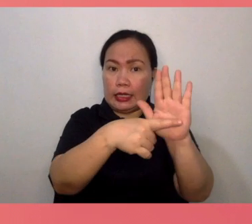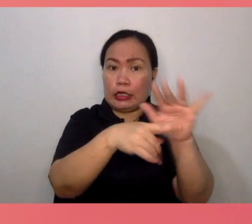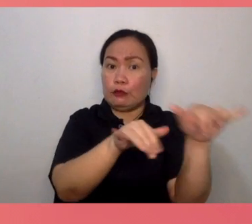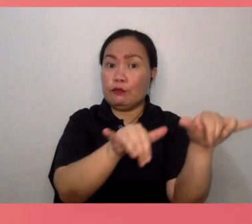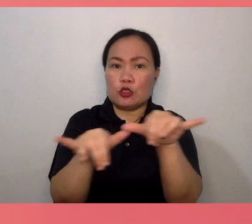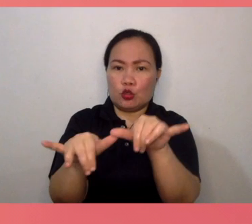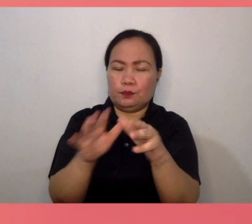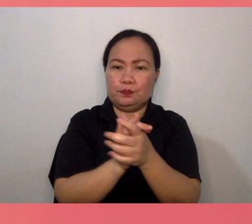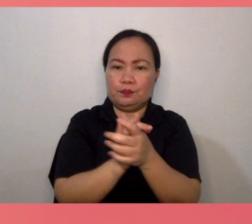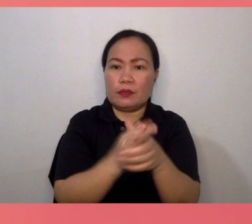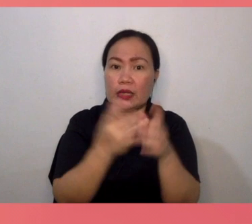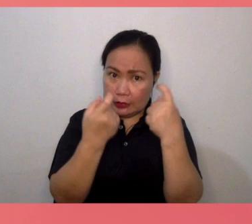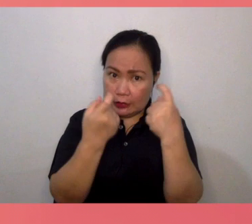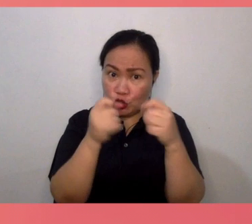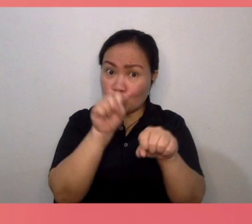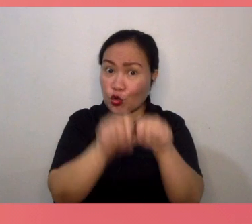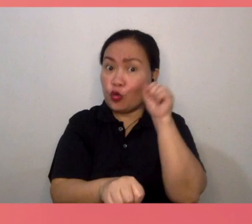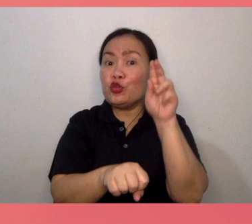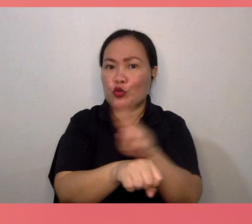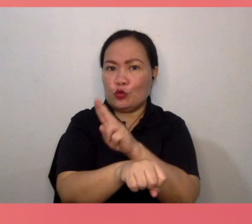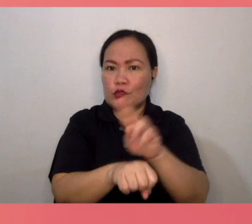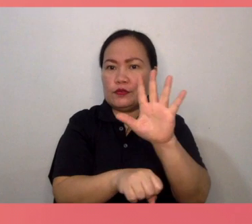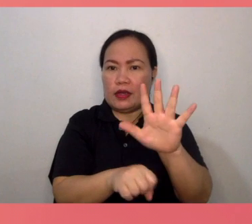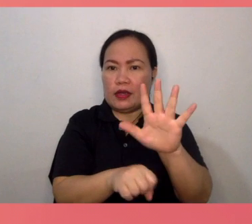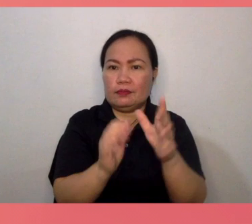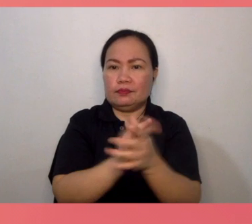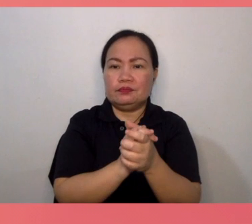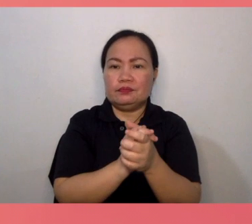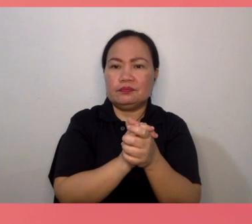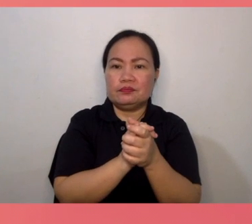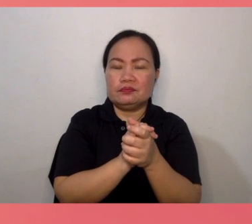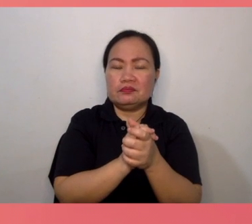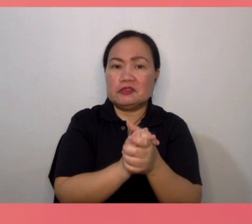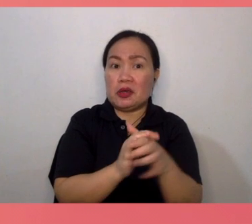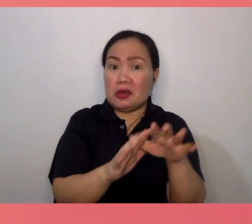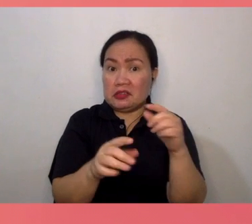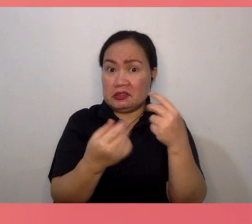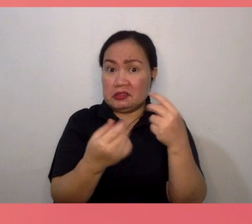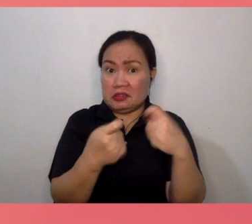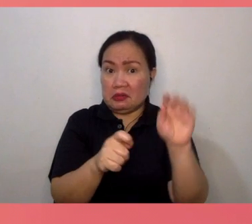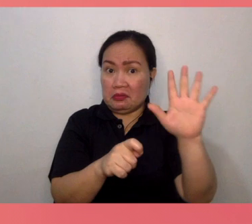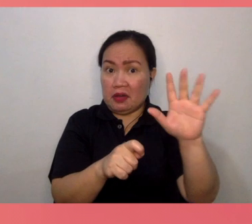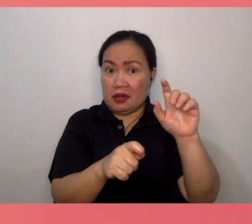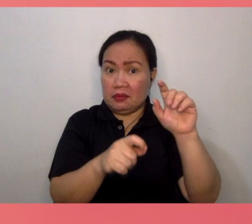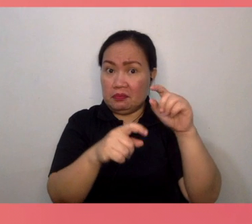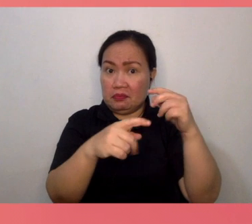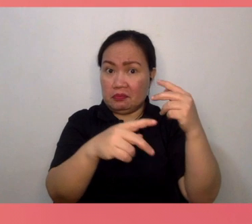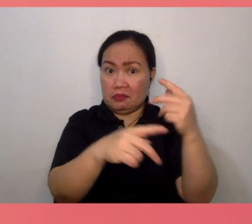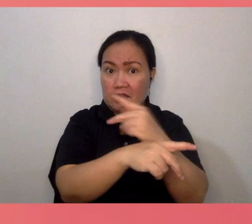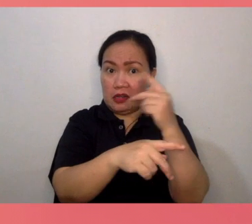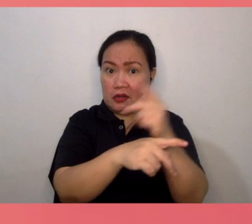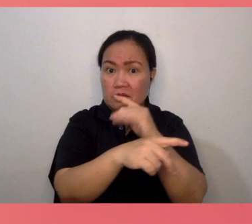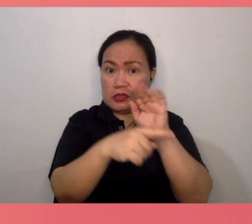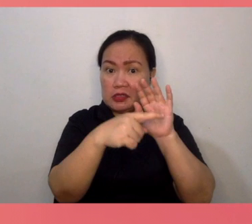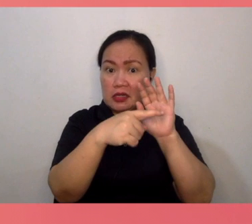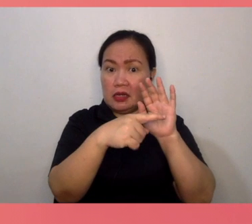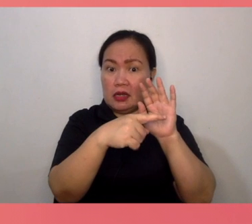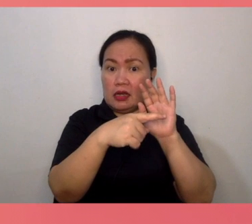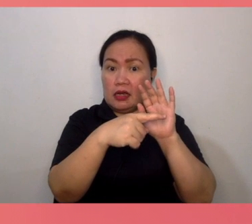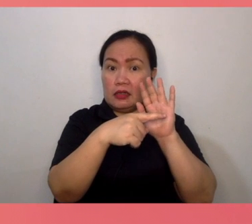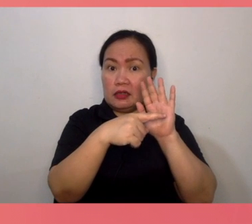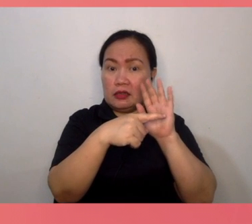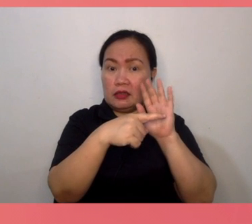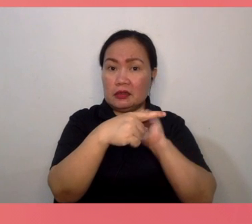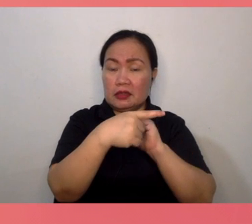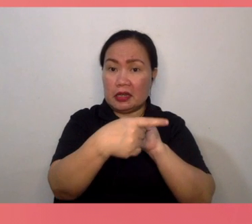try. So, kung try natin siya dito, 5 times 0, 0. Minus 1, negative 1. So, ang sukat nito ay negative 1. Okay? So, wala tayong